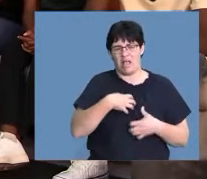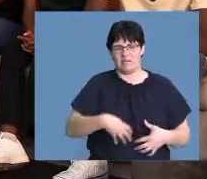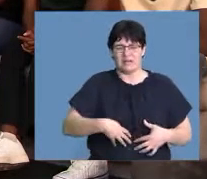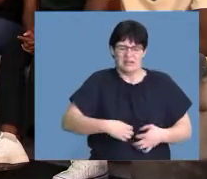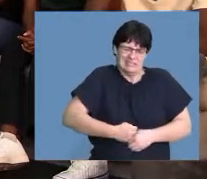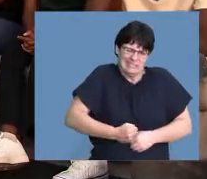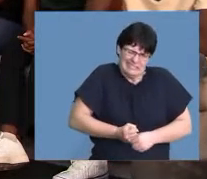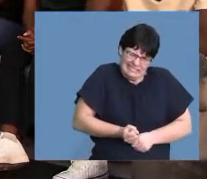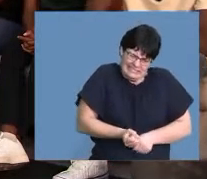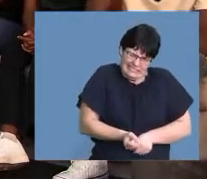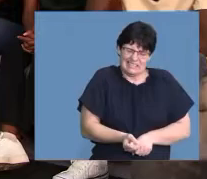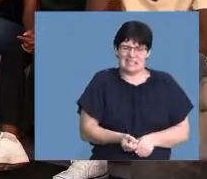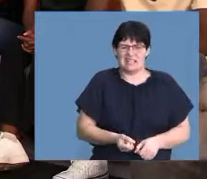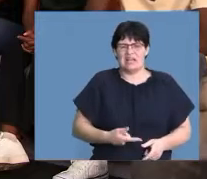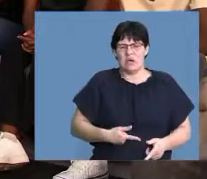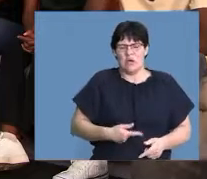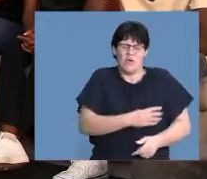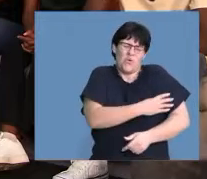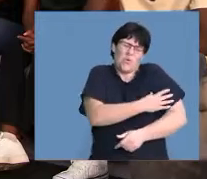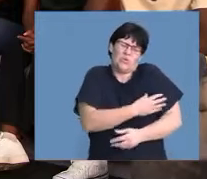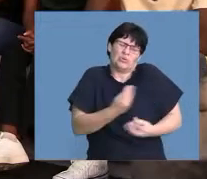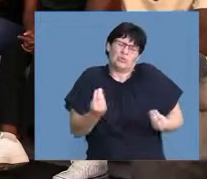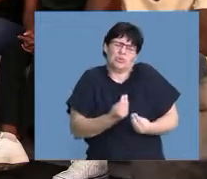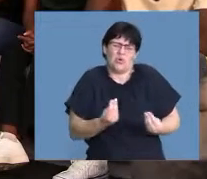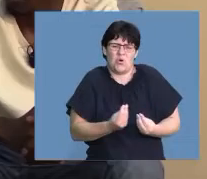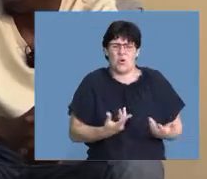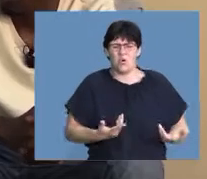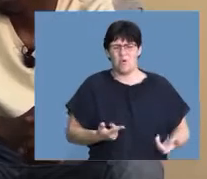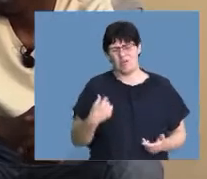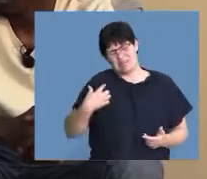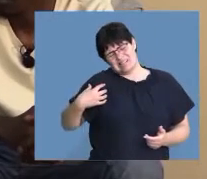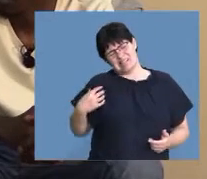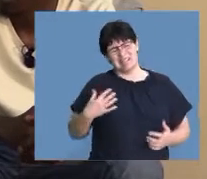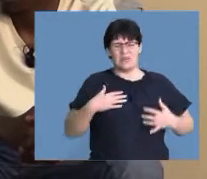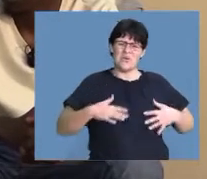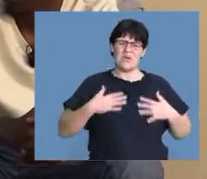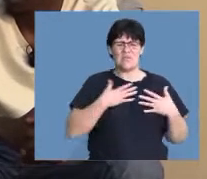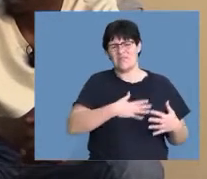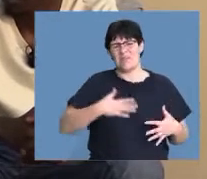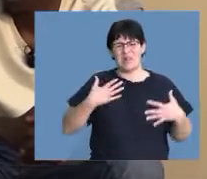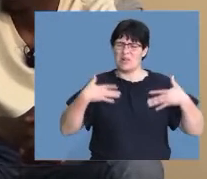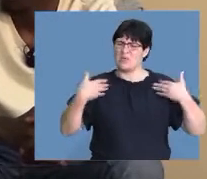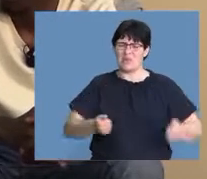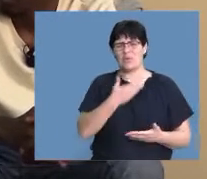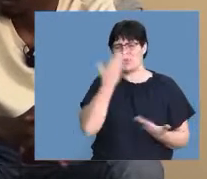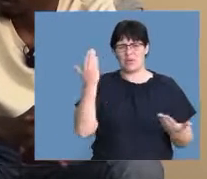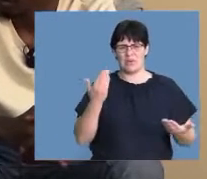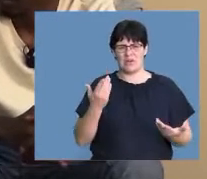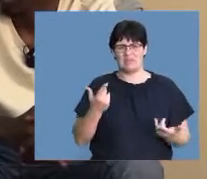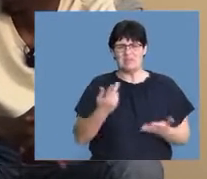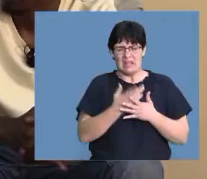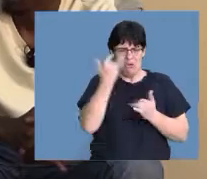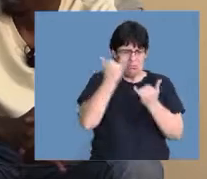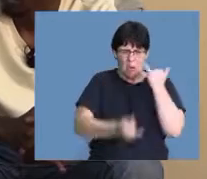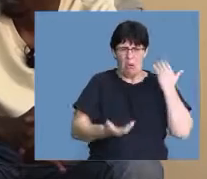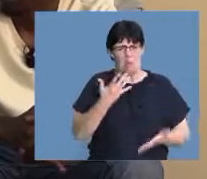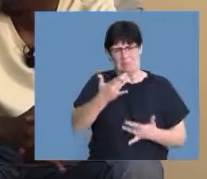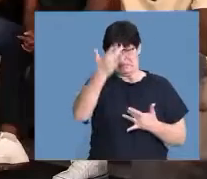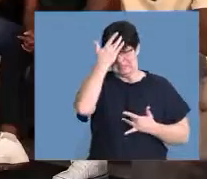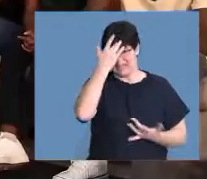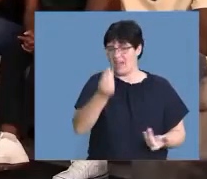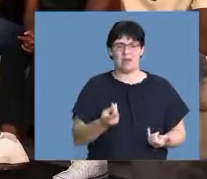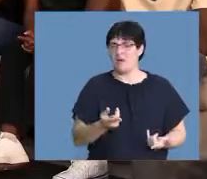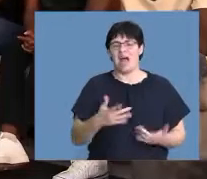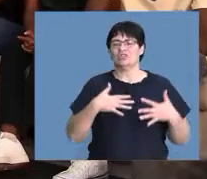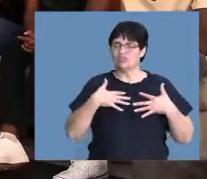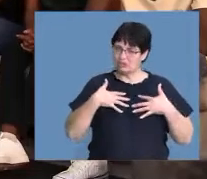Yeah. Or pains and aches. And we don't know why. Sometimes you might be having aches and pains and you think that there's something wrong with you. It might